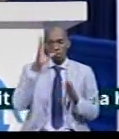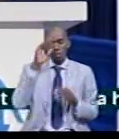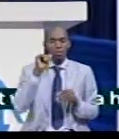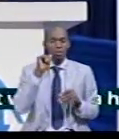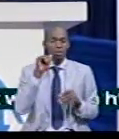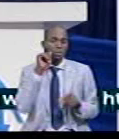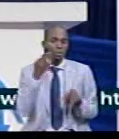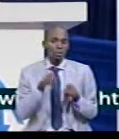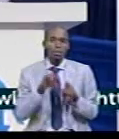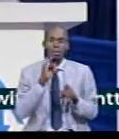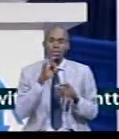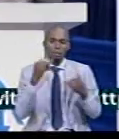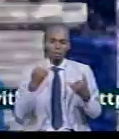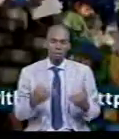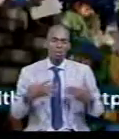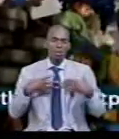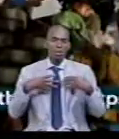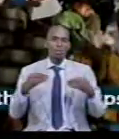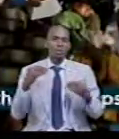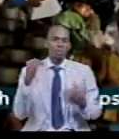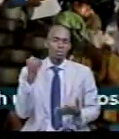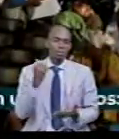healed. Amen.